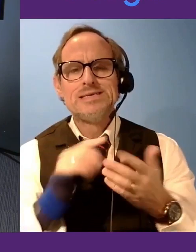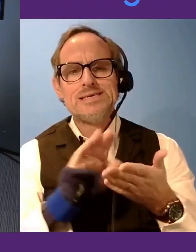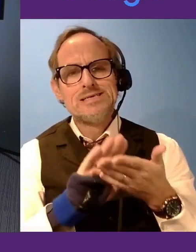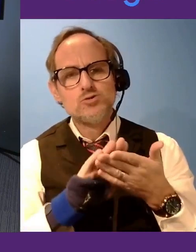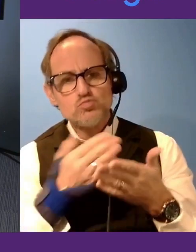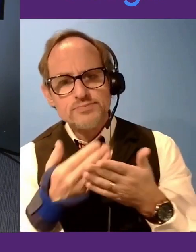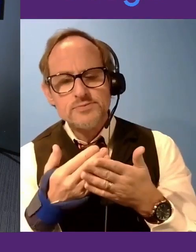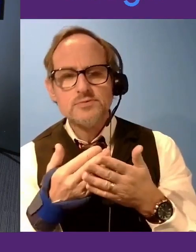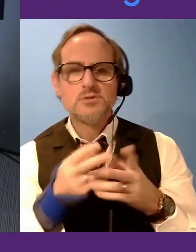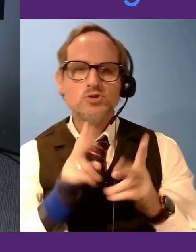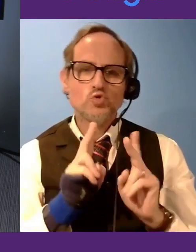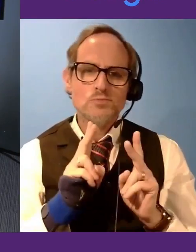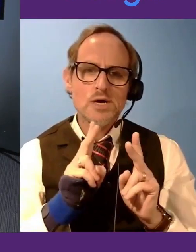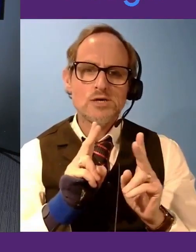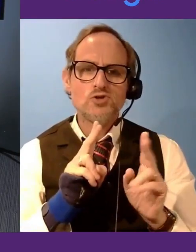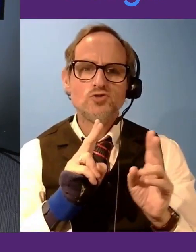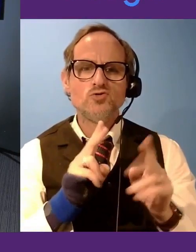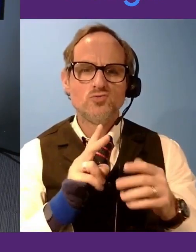translation from